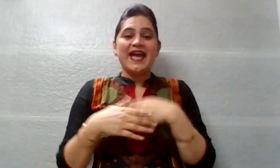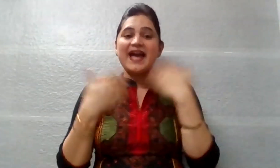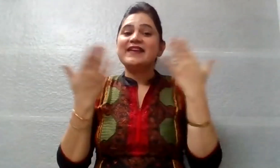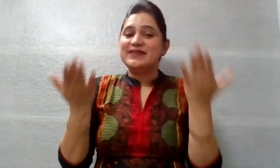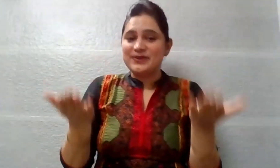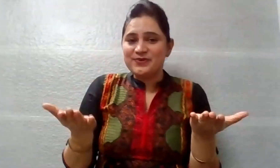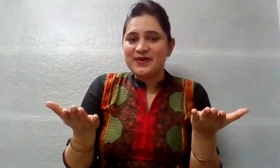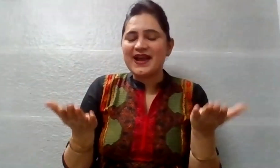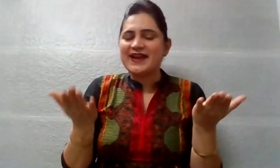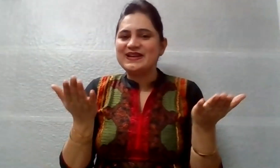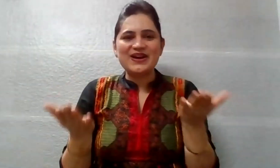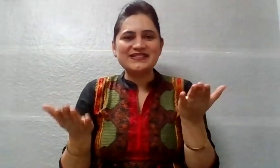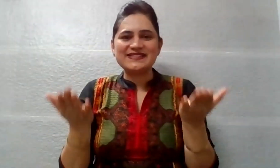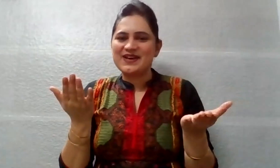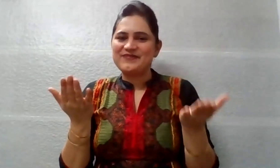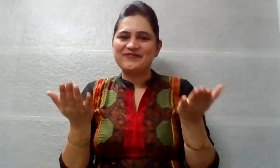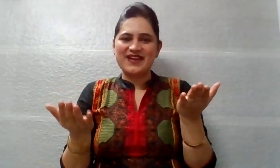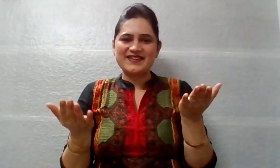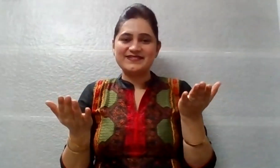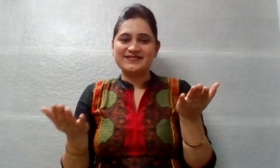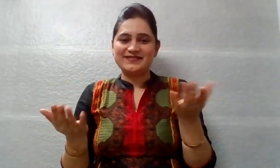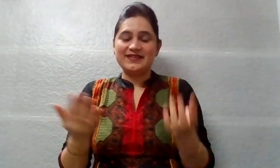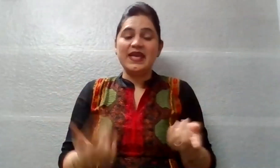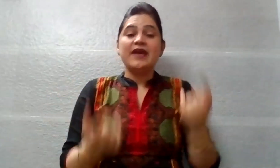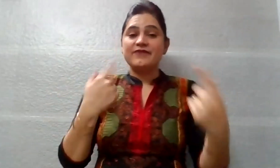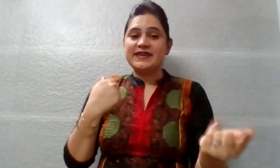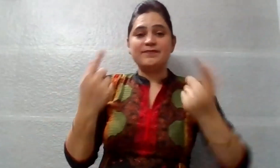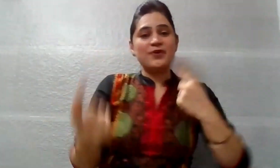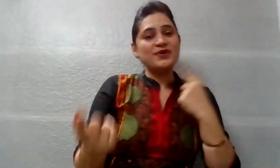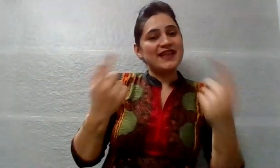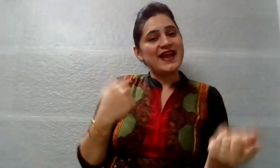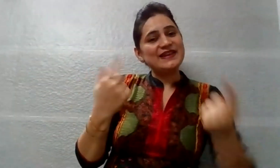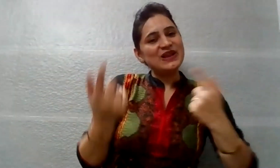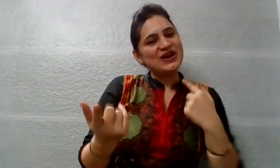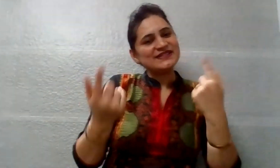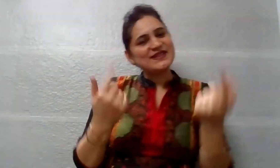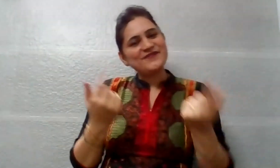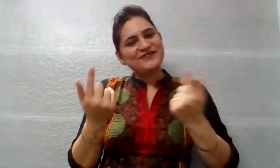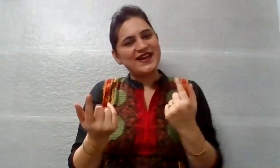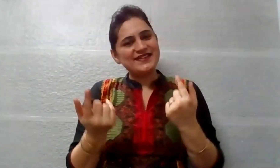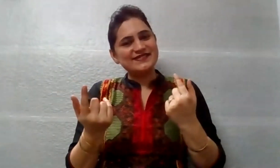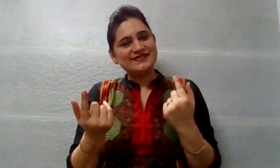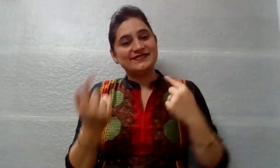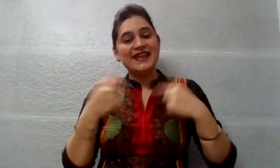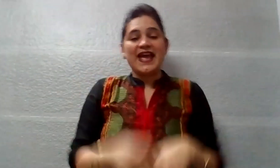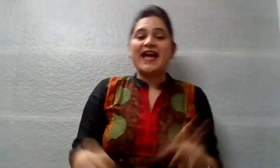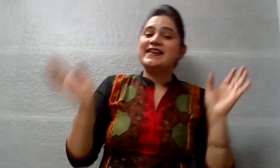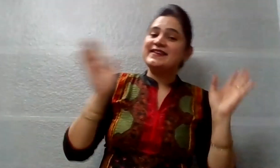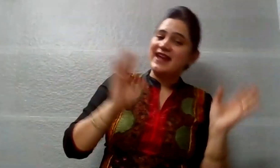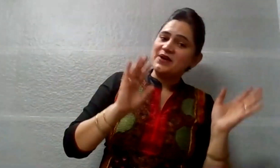And you had lots of fun. We both had lots of fun.